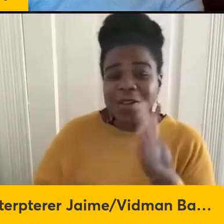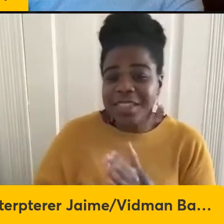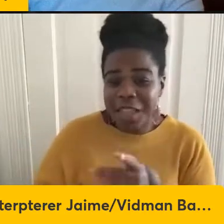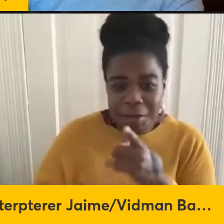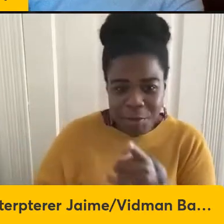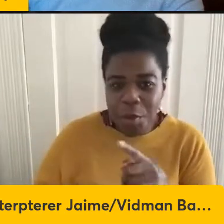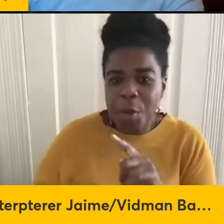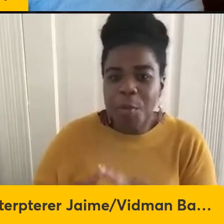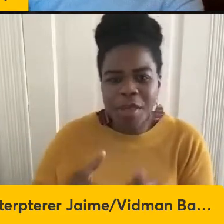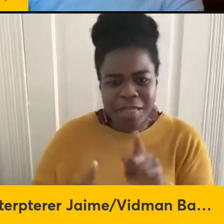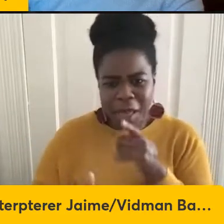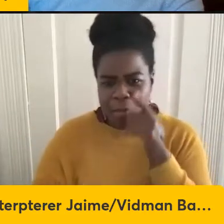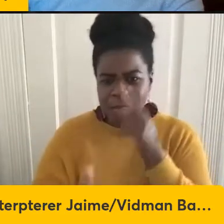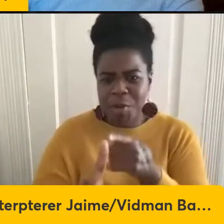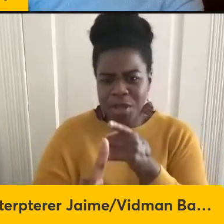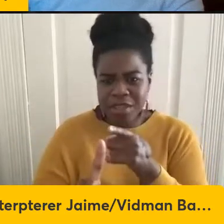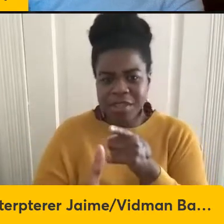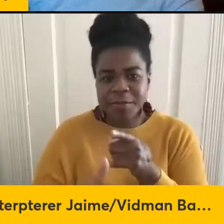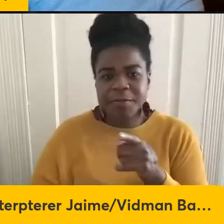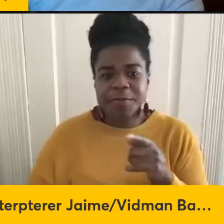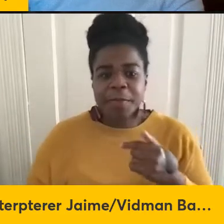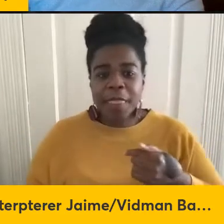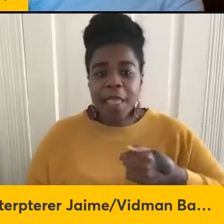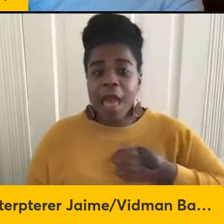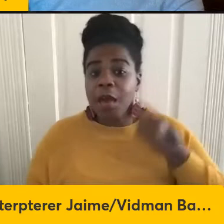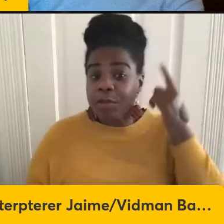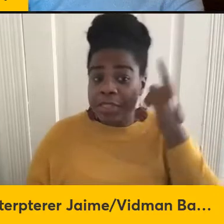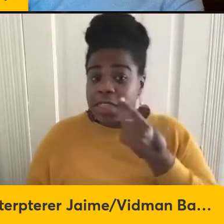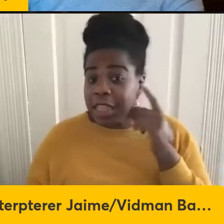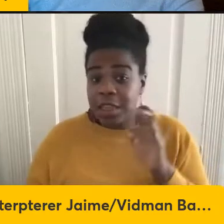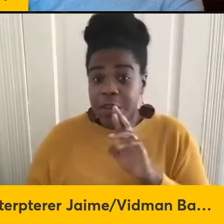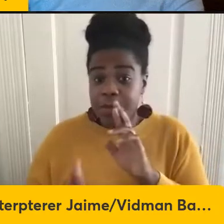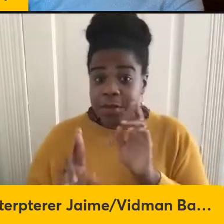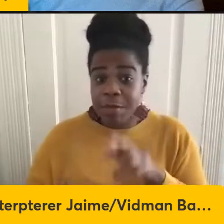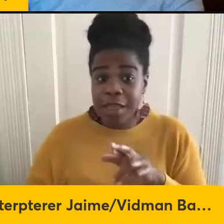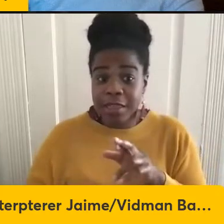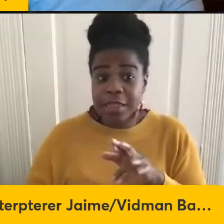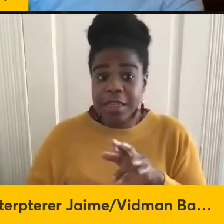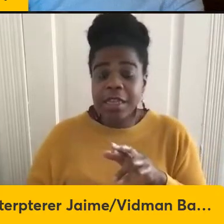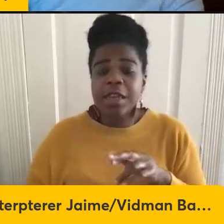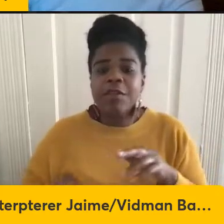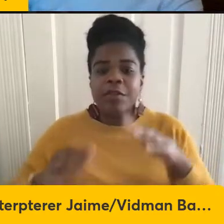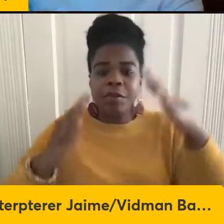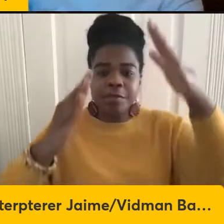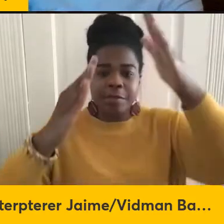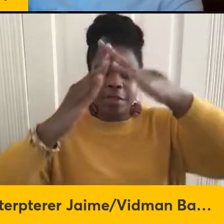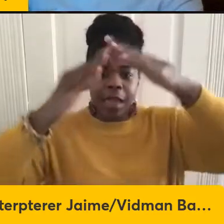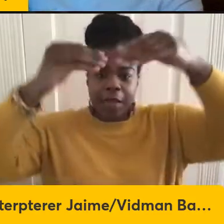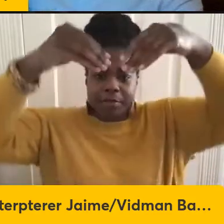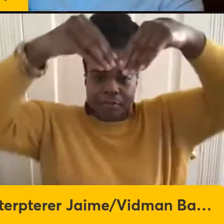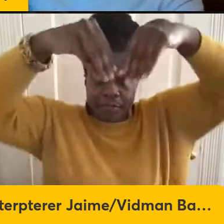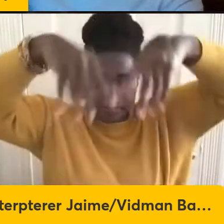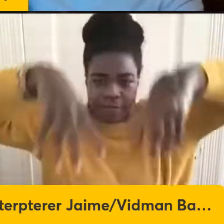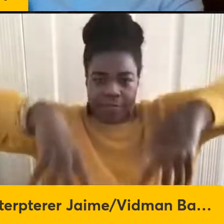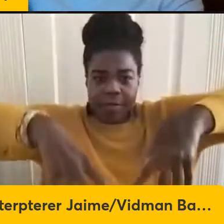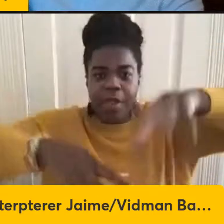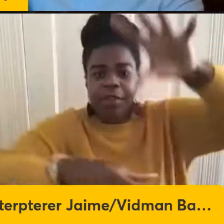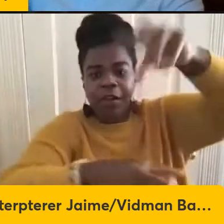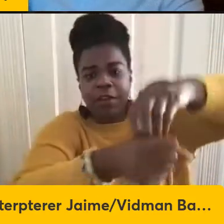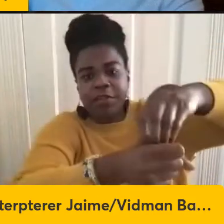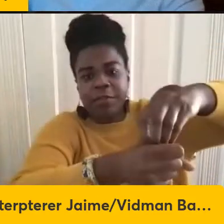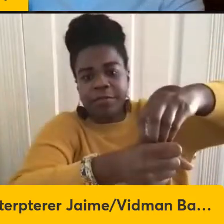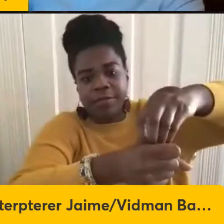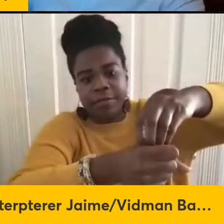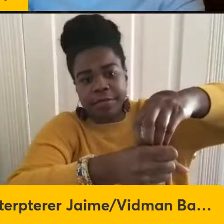it. What I was thinking in response to the question of making a difference from the top down is get involved. And I